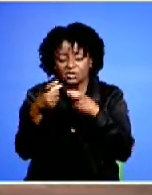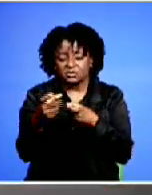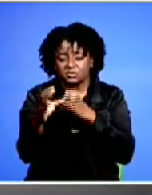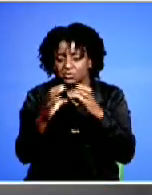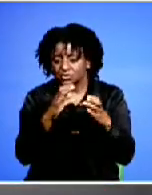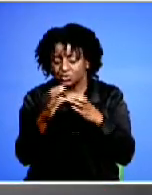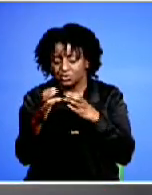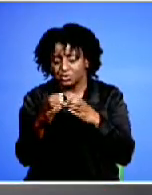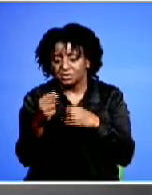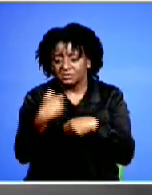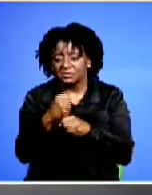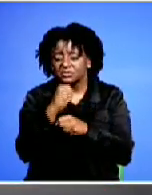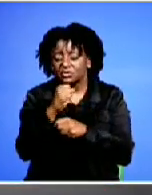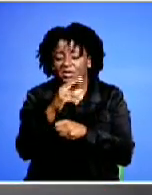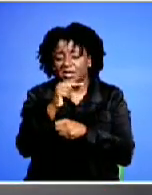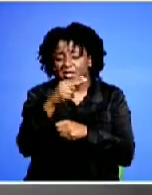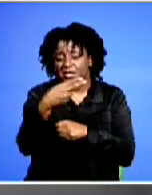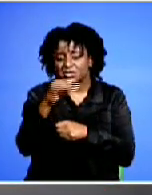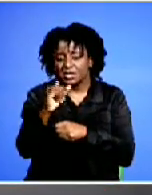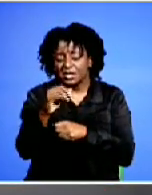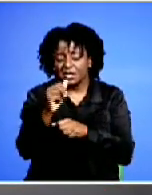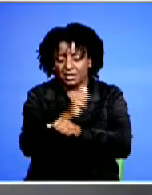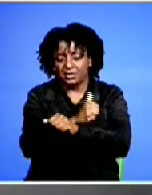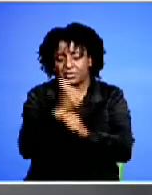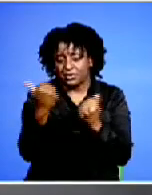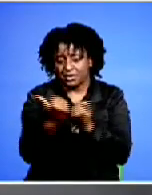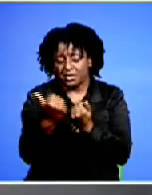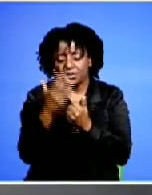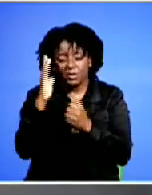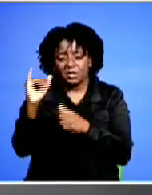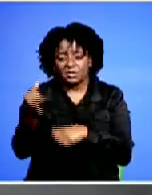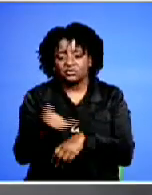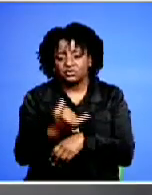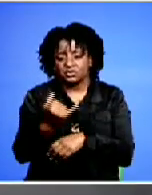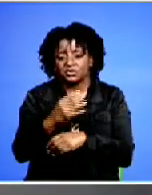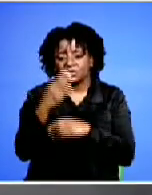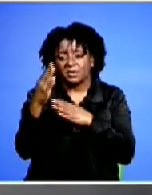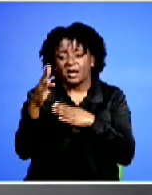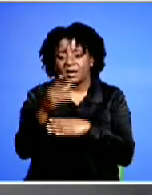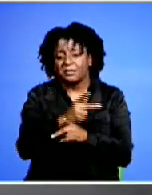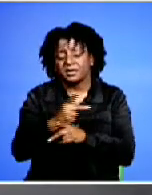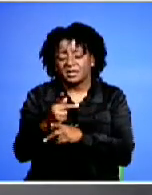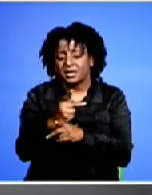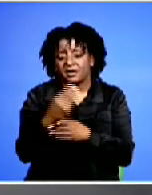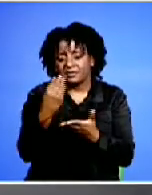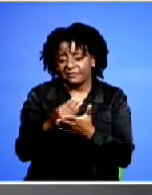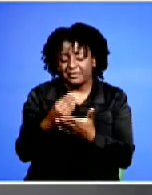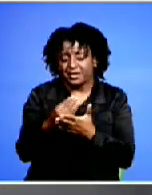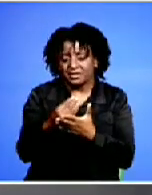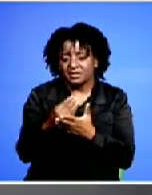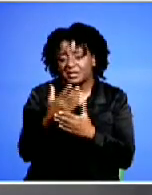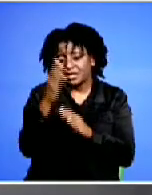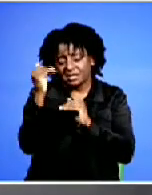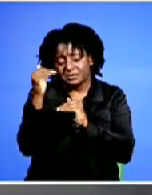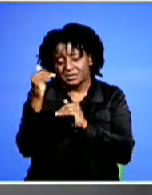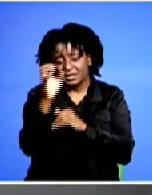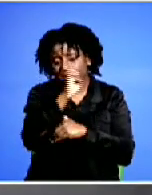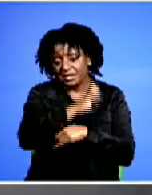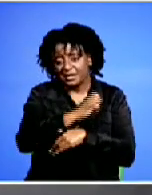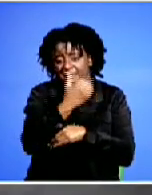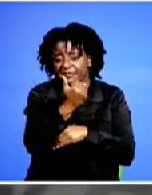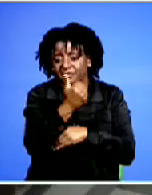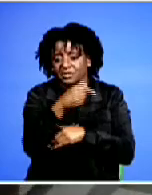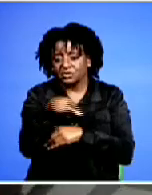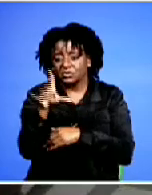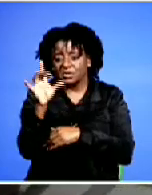Authority would introduce the Bahama Care Fund to manage the cost of NHI with contributions to the plan estimated at $15 to $80 per